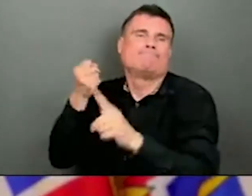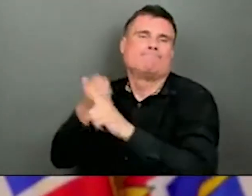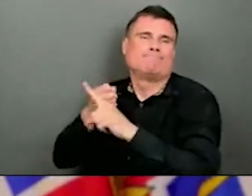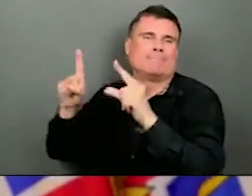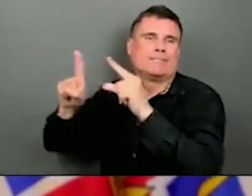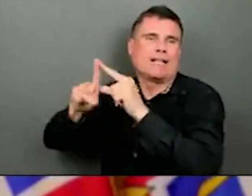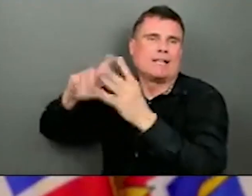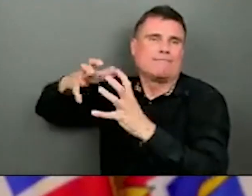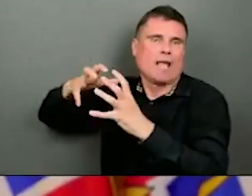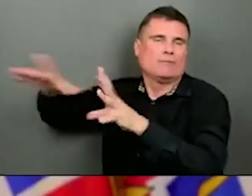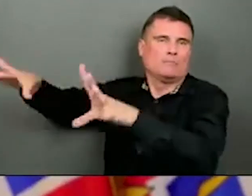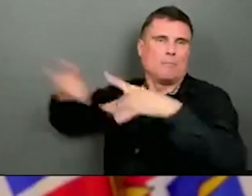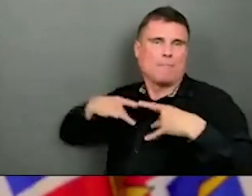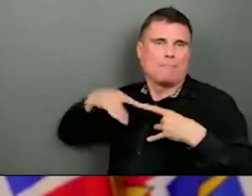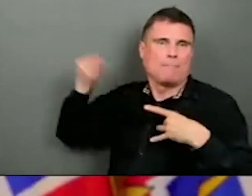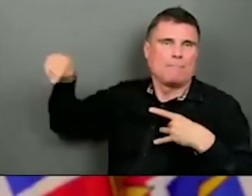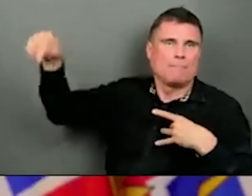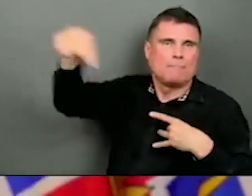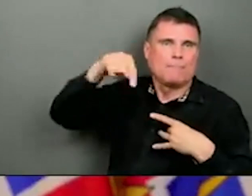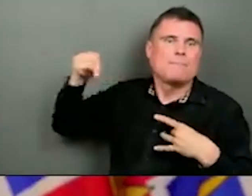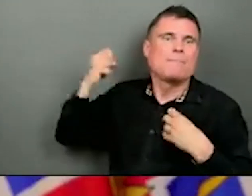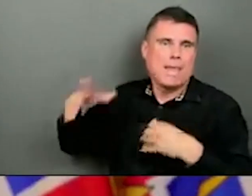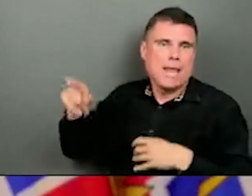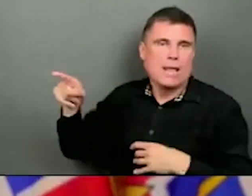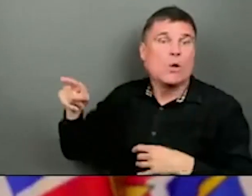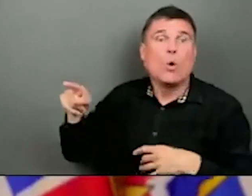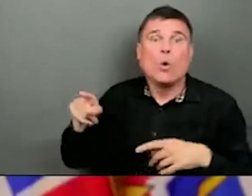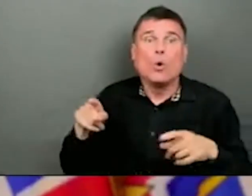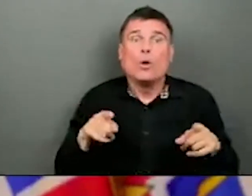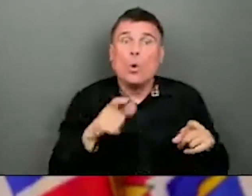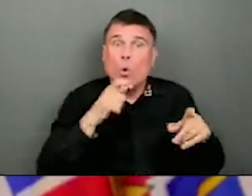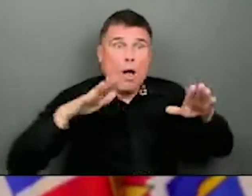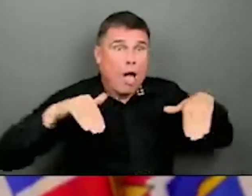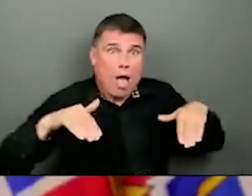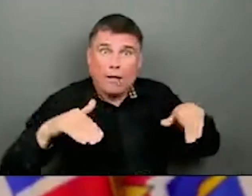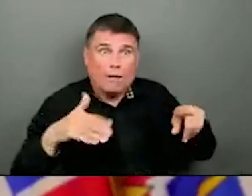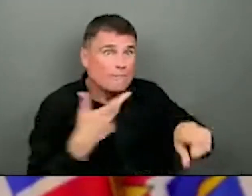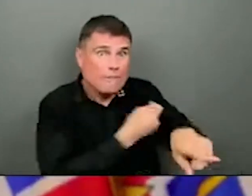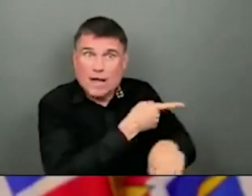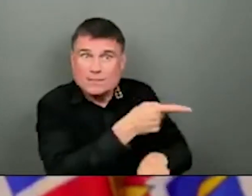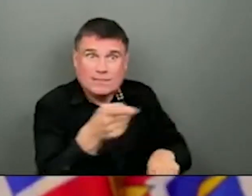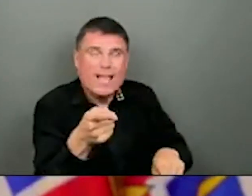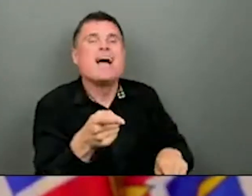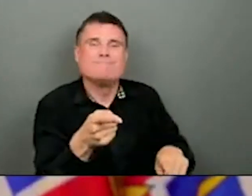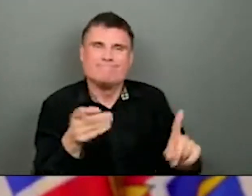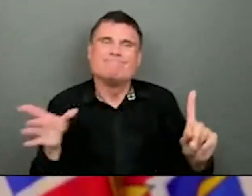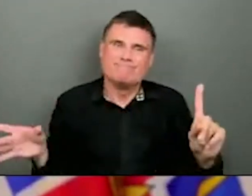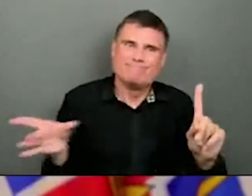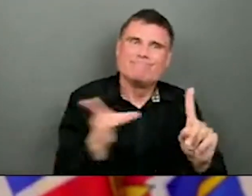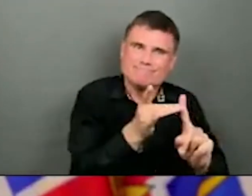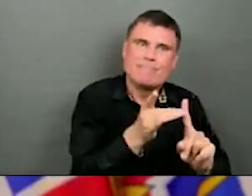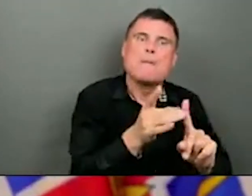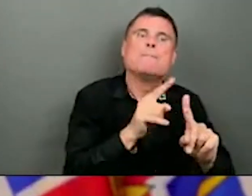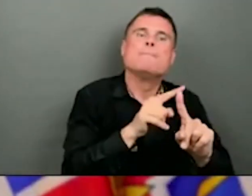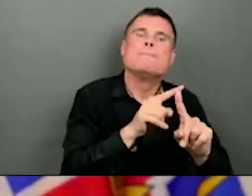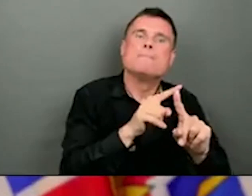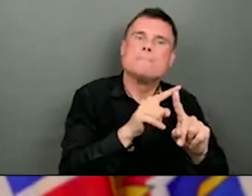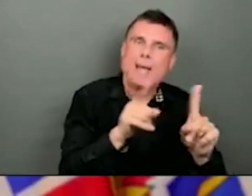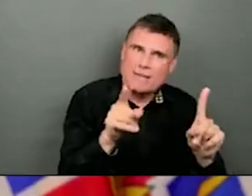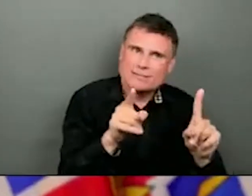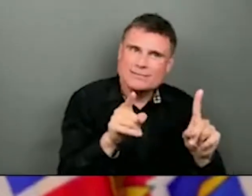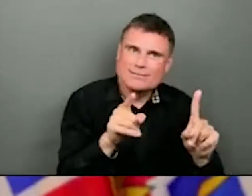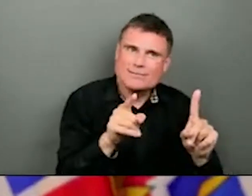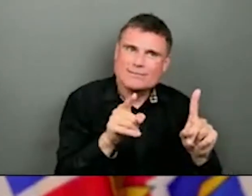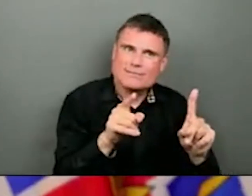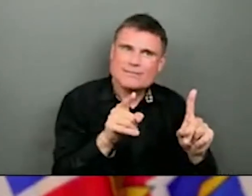it's to reduce morbidity and mortality, particularly serious illness, and to make sure our healthcare system's not being overwhelmed.